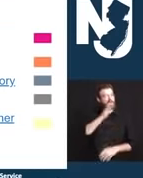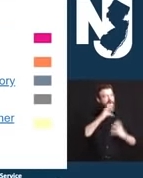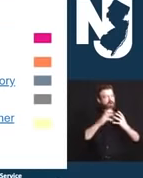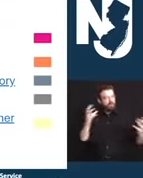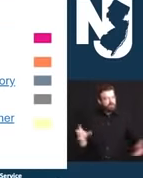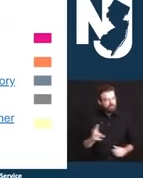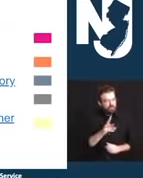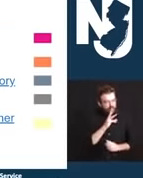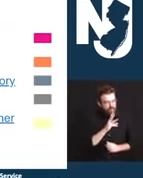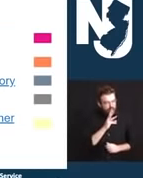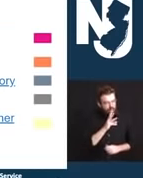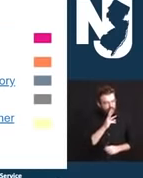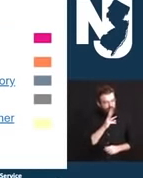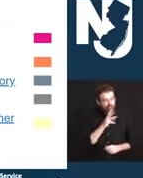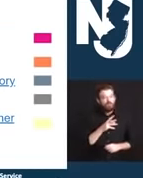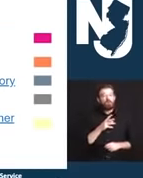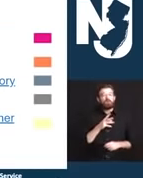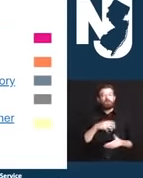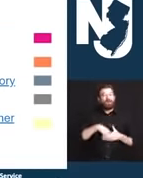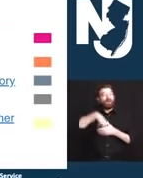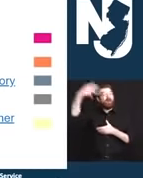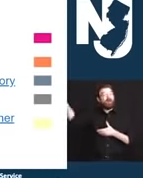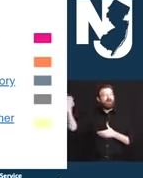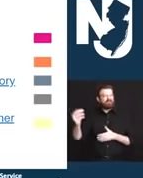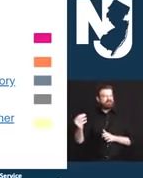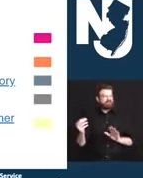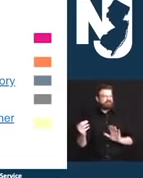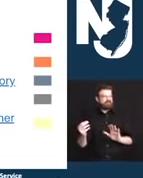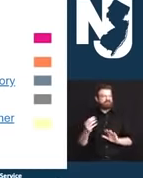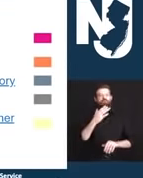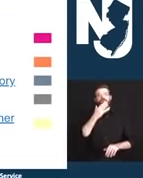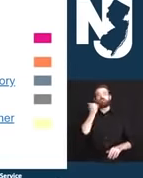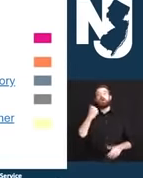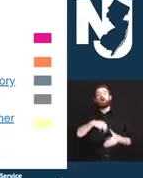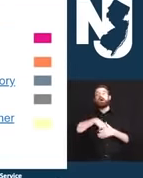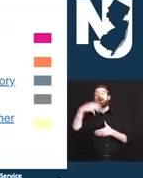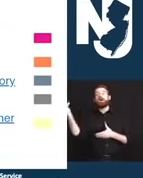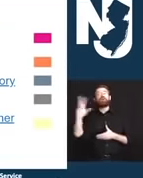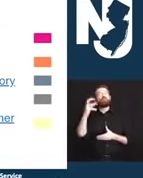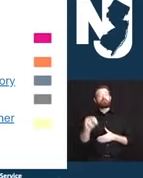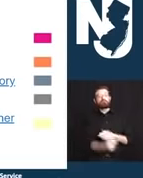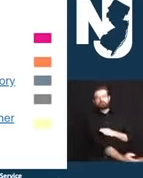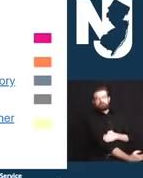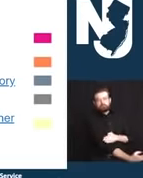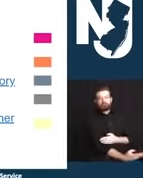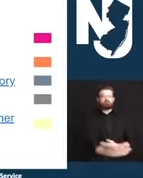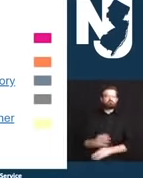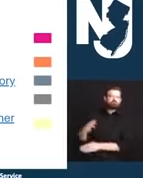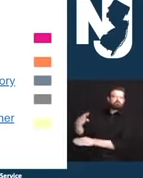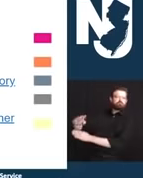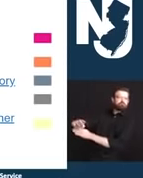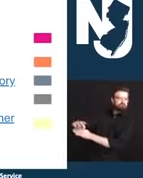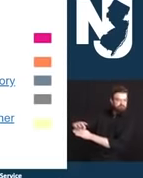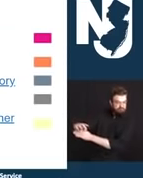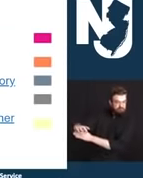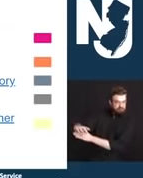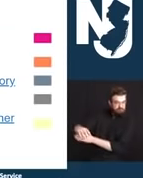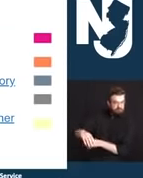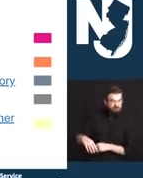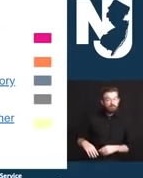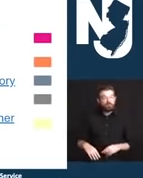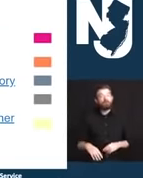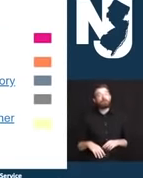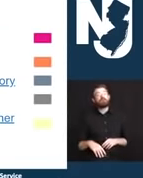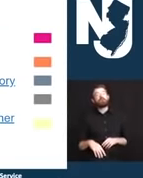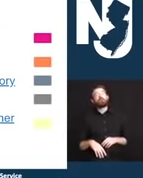outdoor activities to either early or late in the day, and make a quick phone call to family and neighbors who may be vulnerable